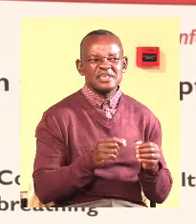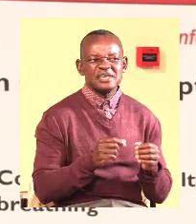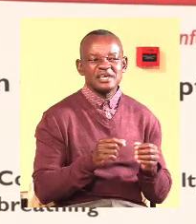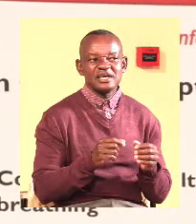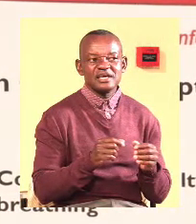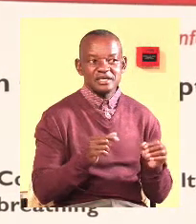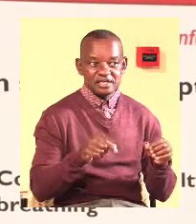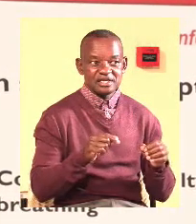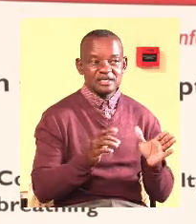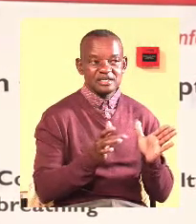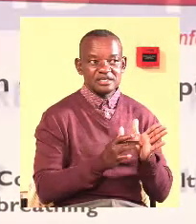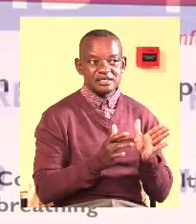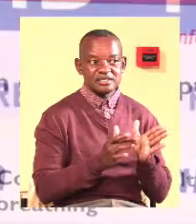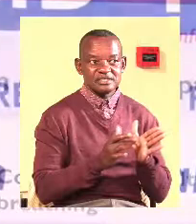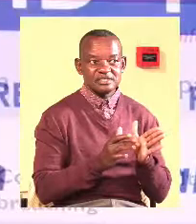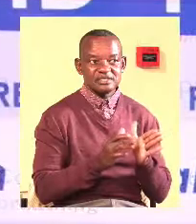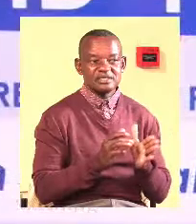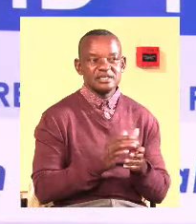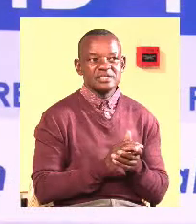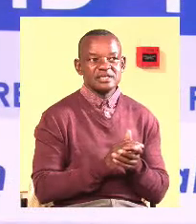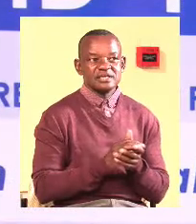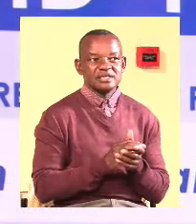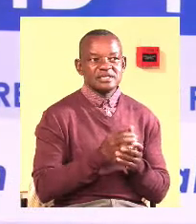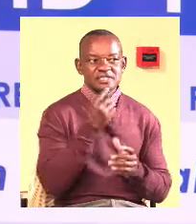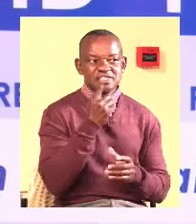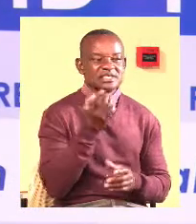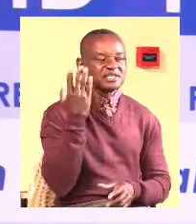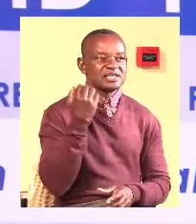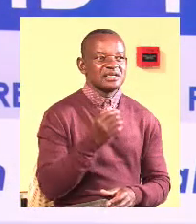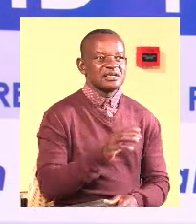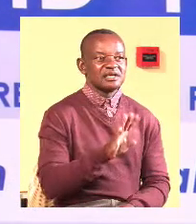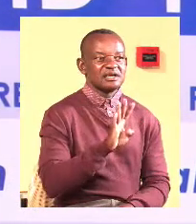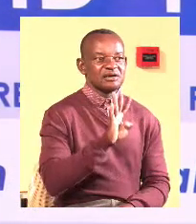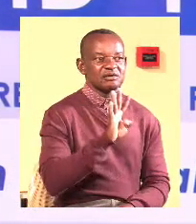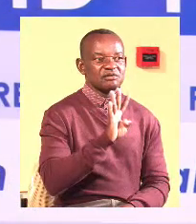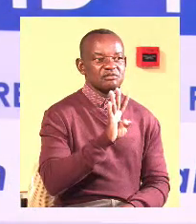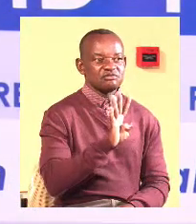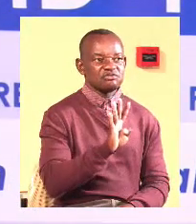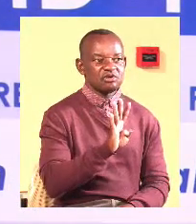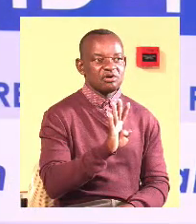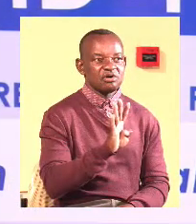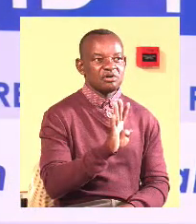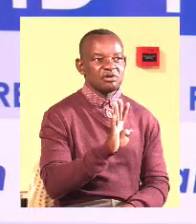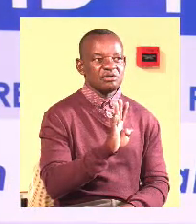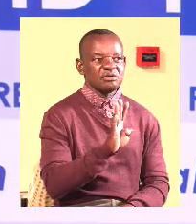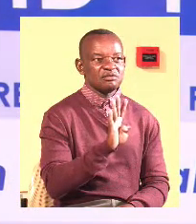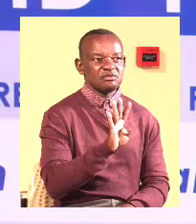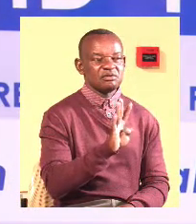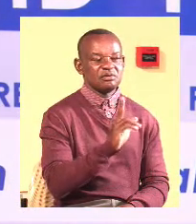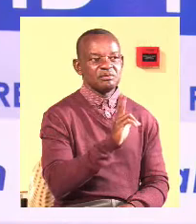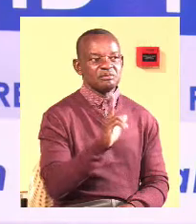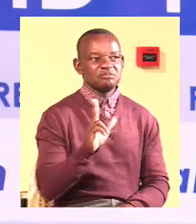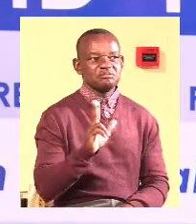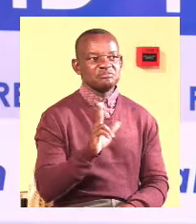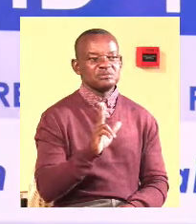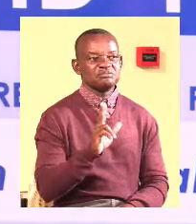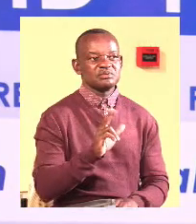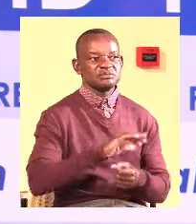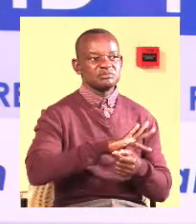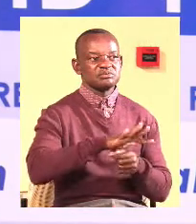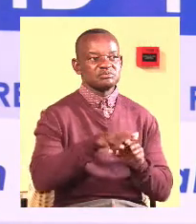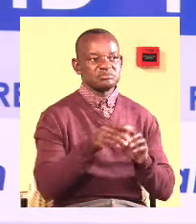have a 4th recovery. But then on the same day, we got the situation report where it only said 3. So I just want to know